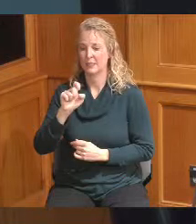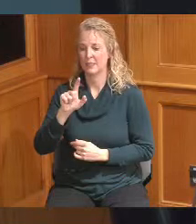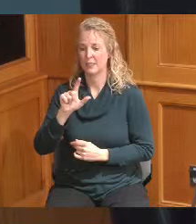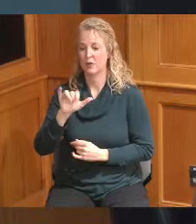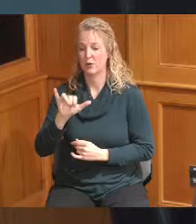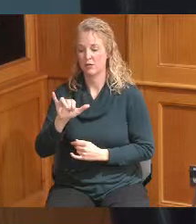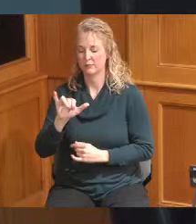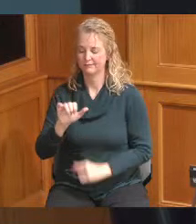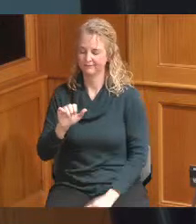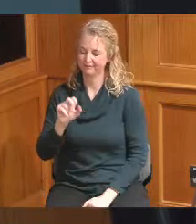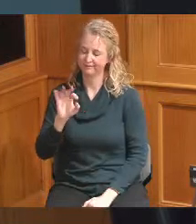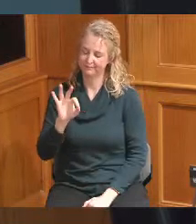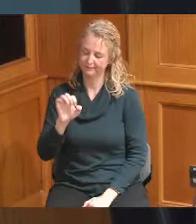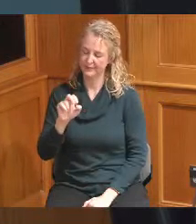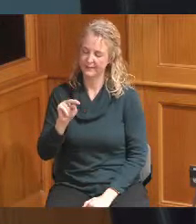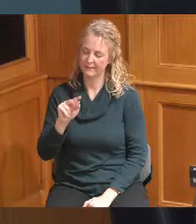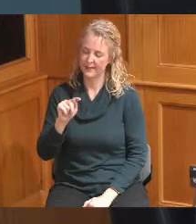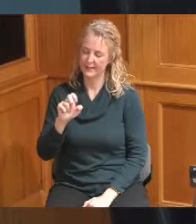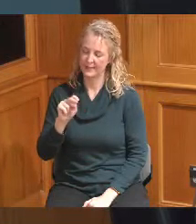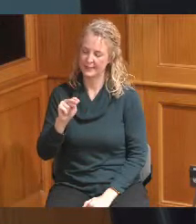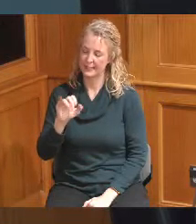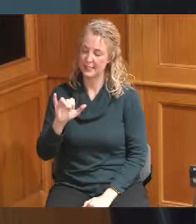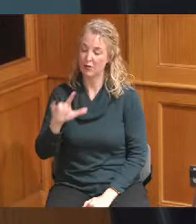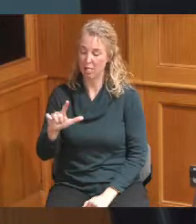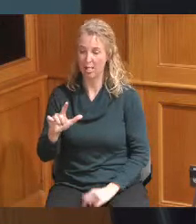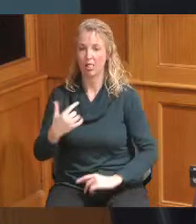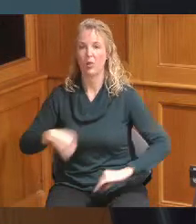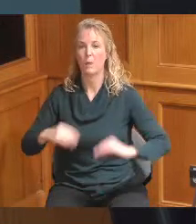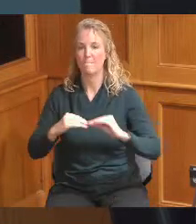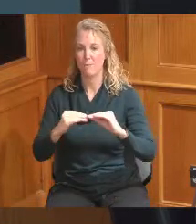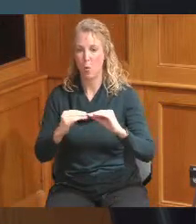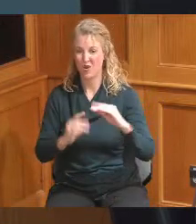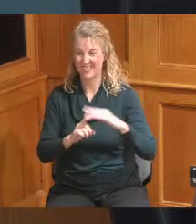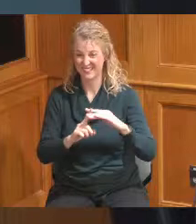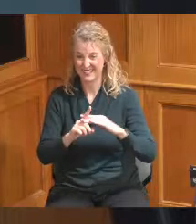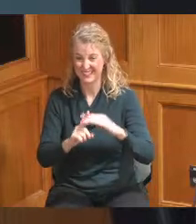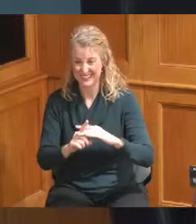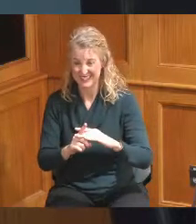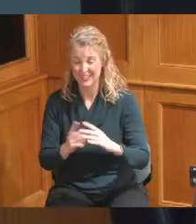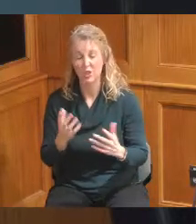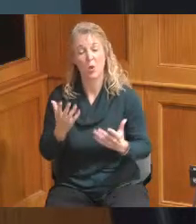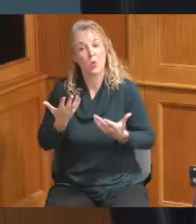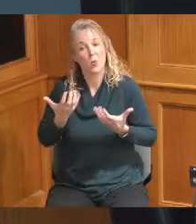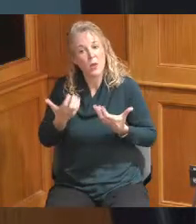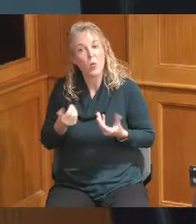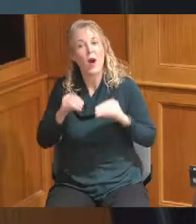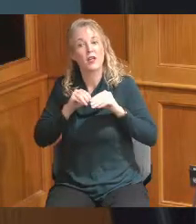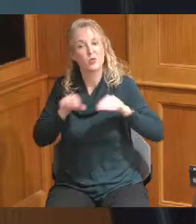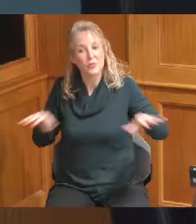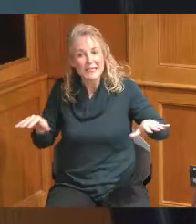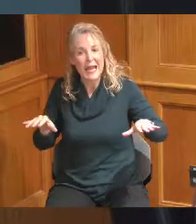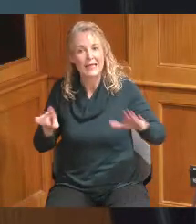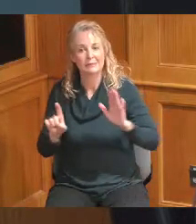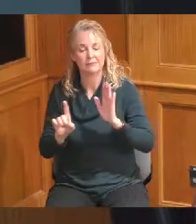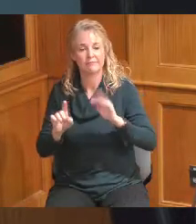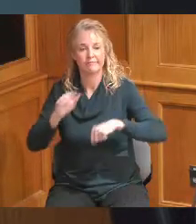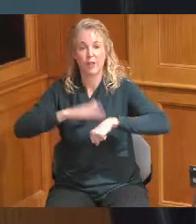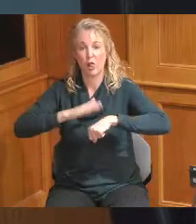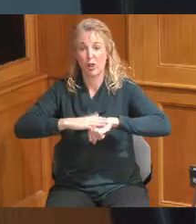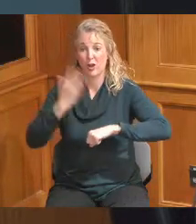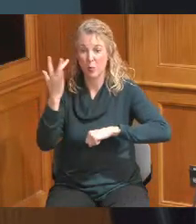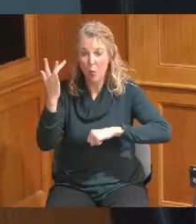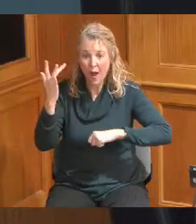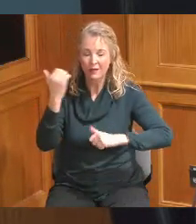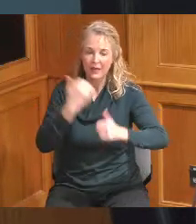supply. So we issued the alert not only for individuals that might be using, but also for their